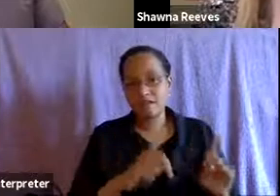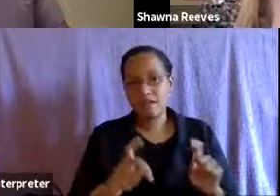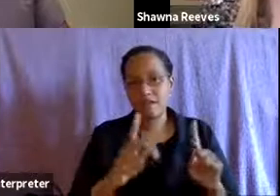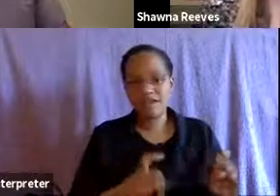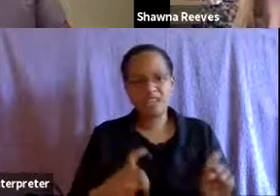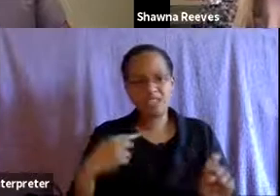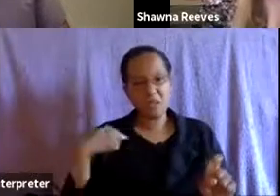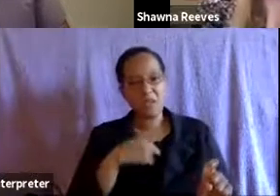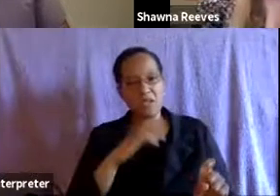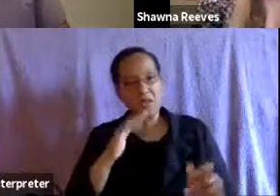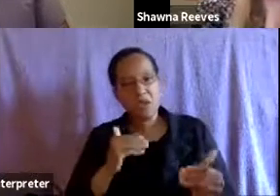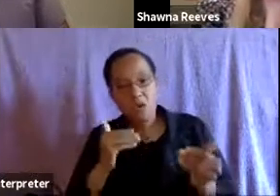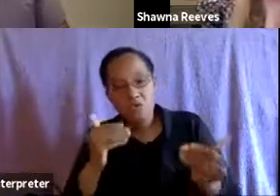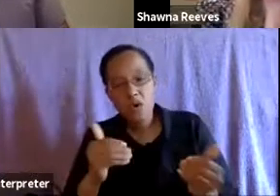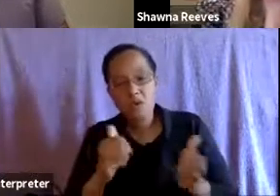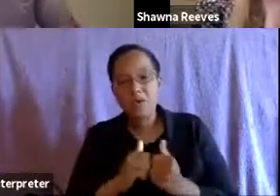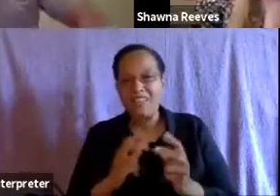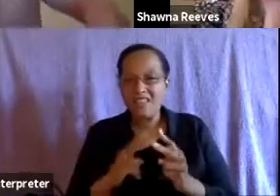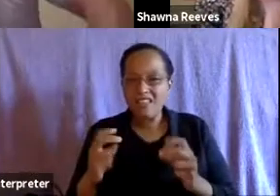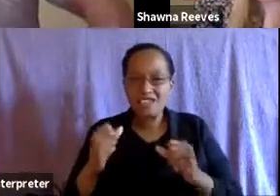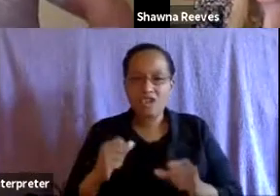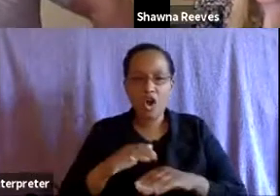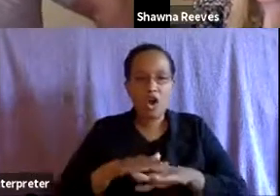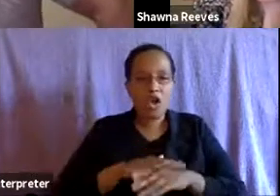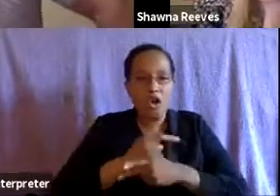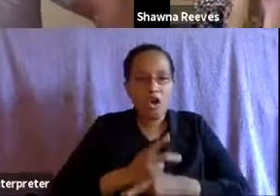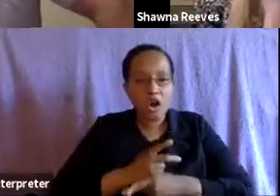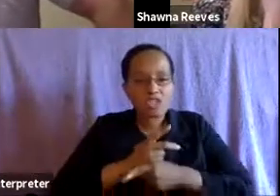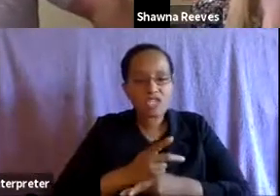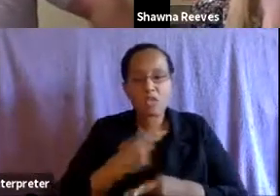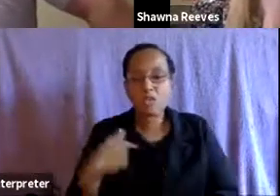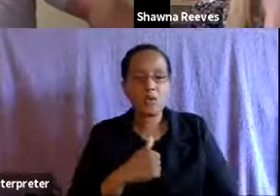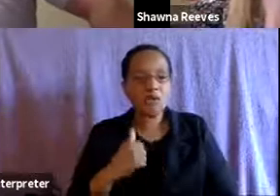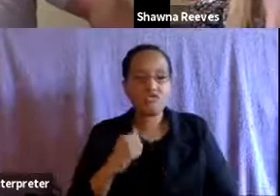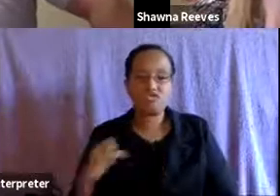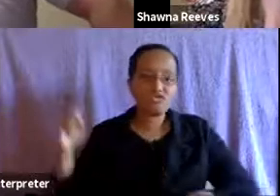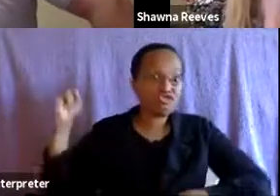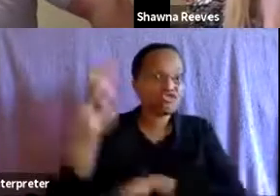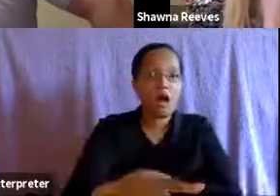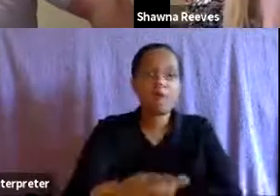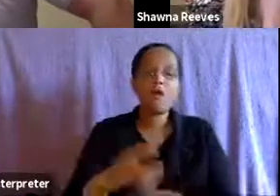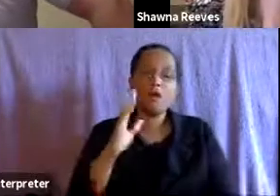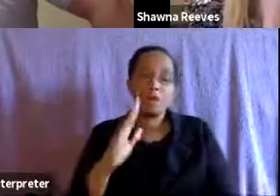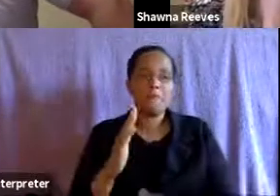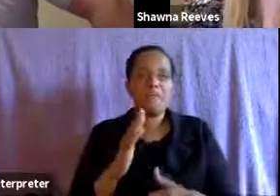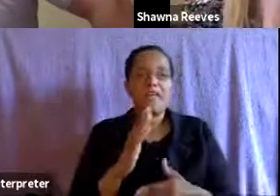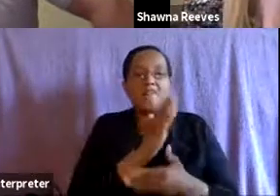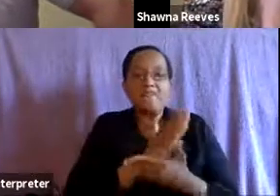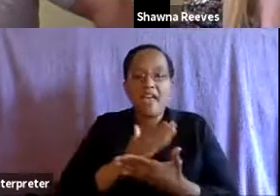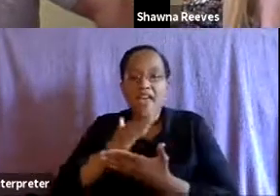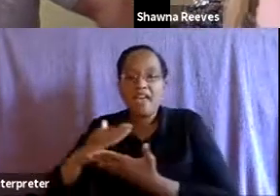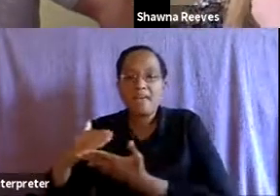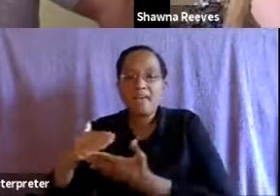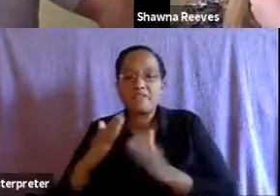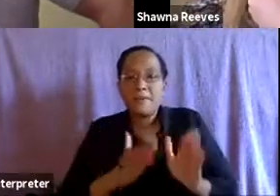the United States and within San Francisco. And I refer to the KQED news article, which quotes Mike about